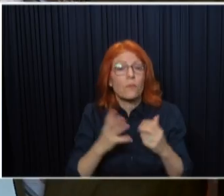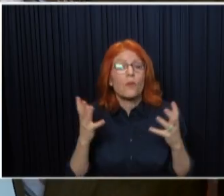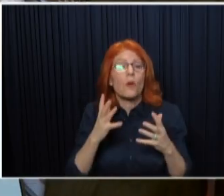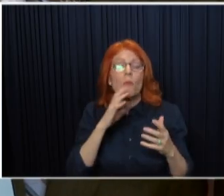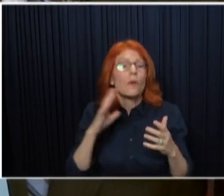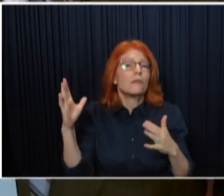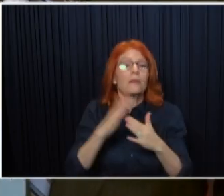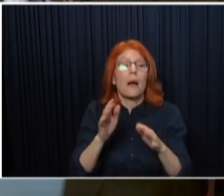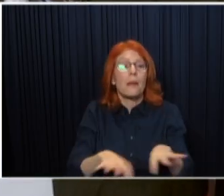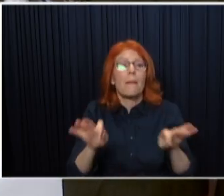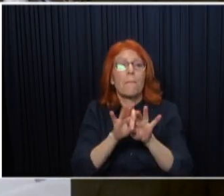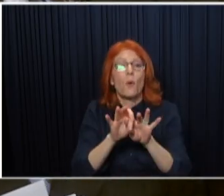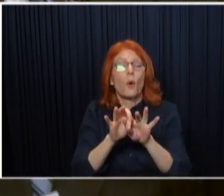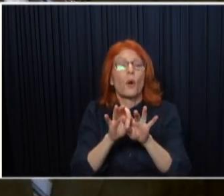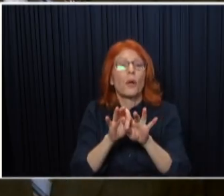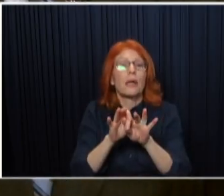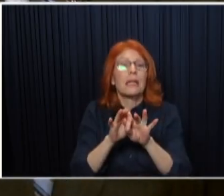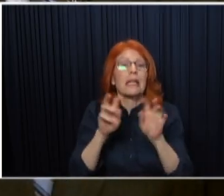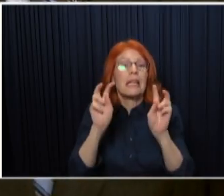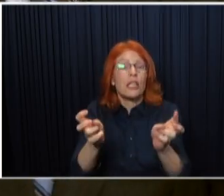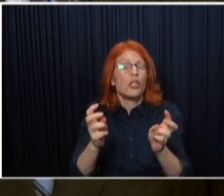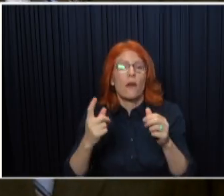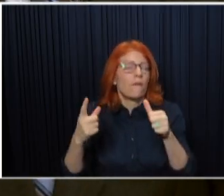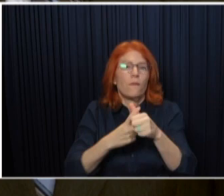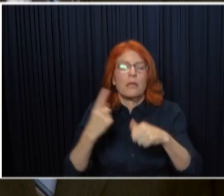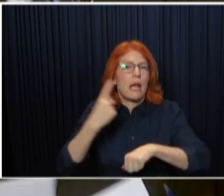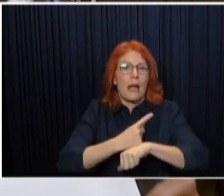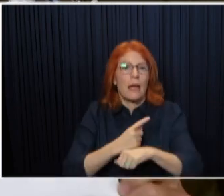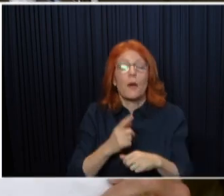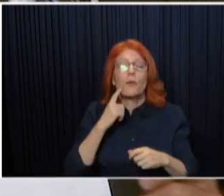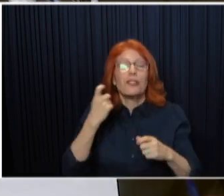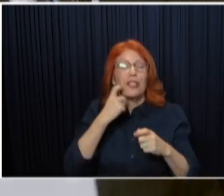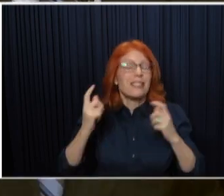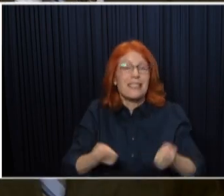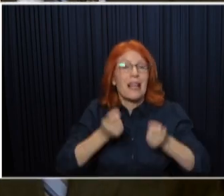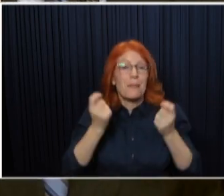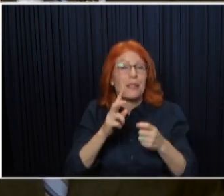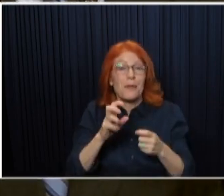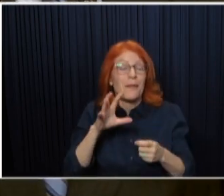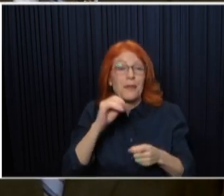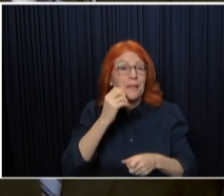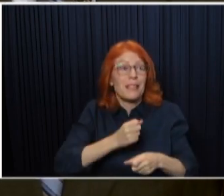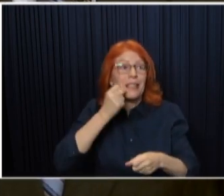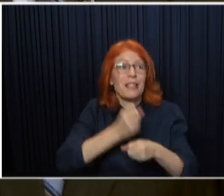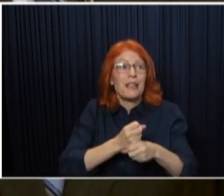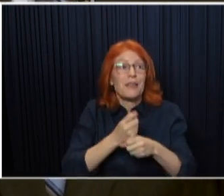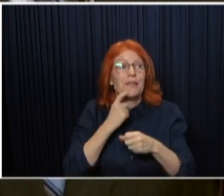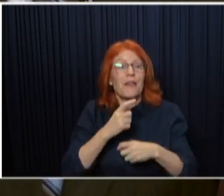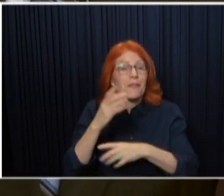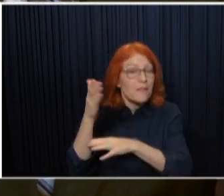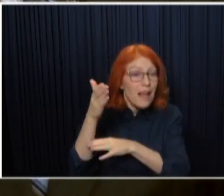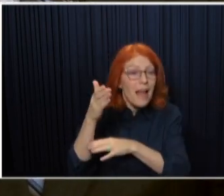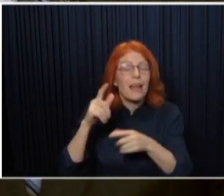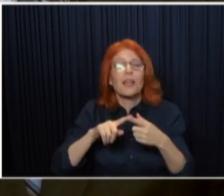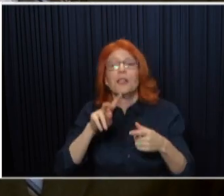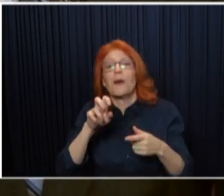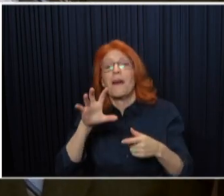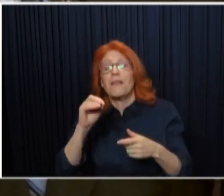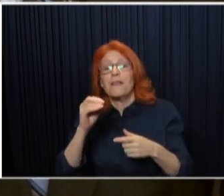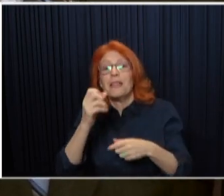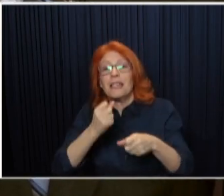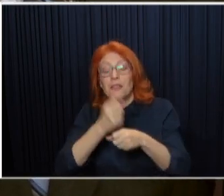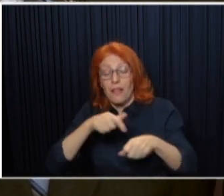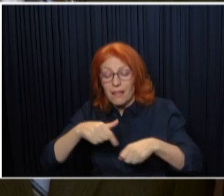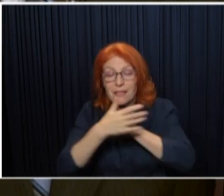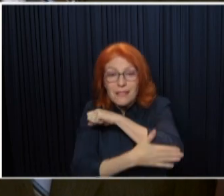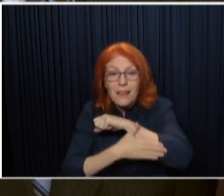most important issue on day one? We just celebrated 250 years of our flag. We're celebrating 250 years of this